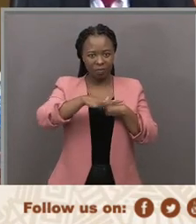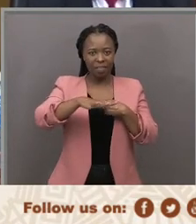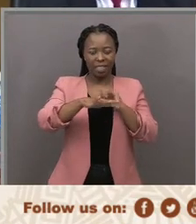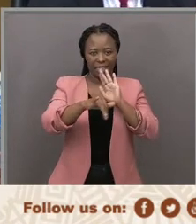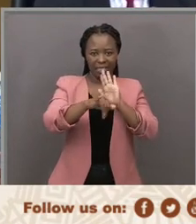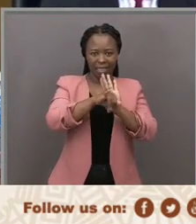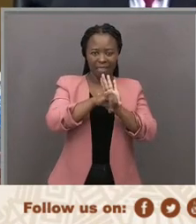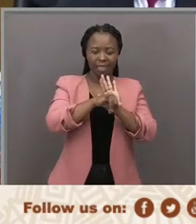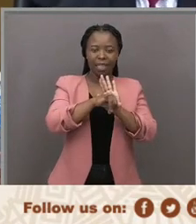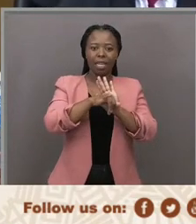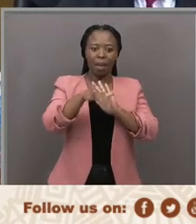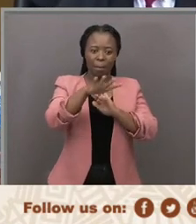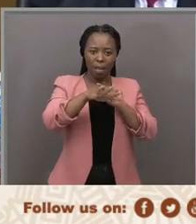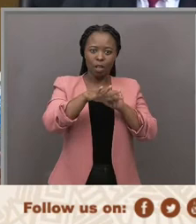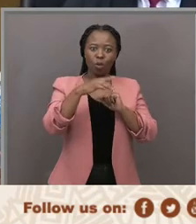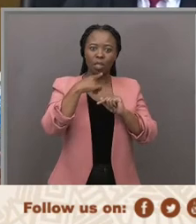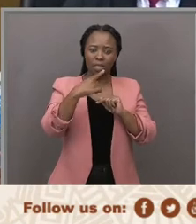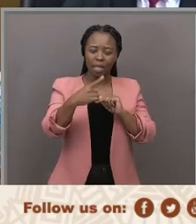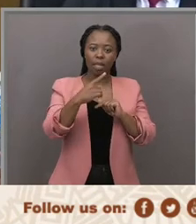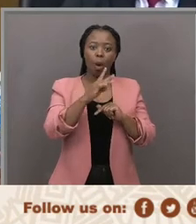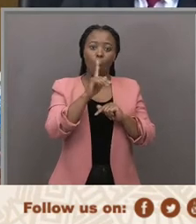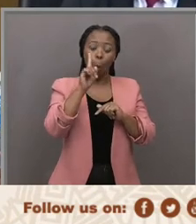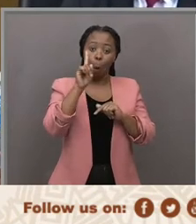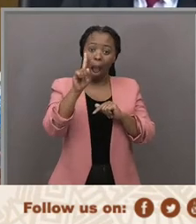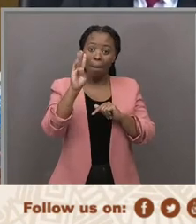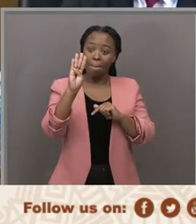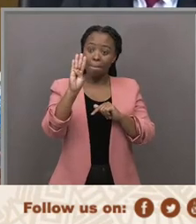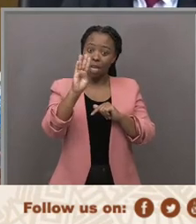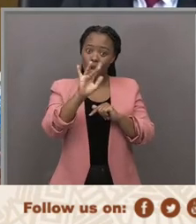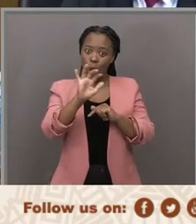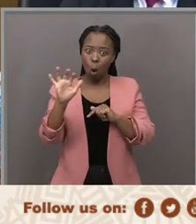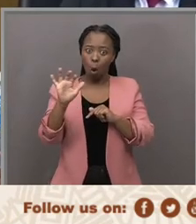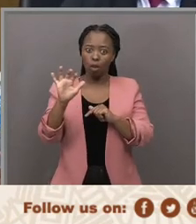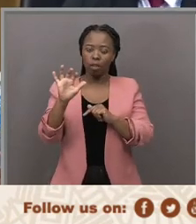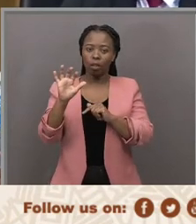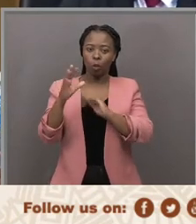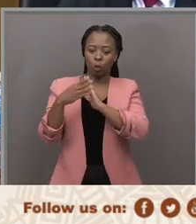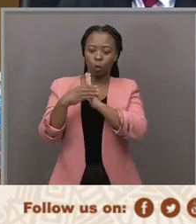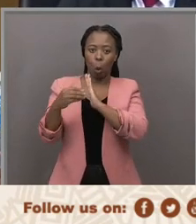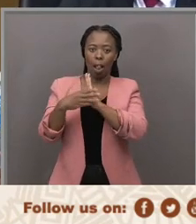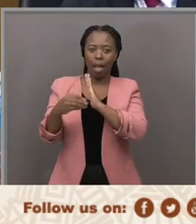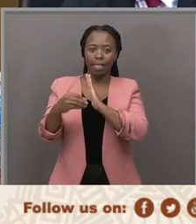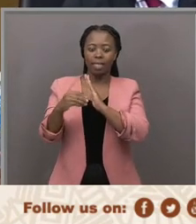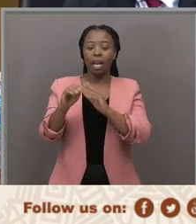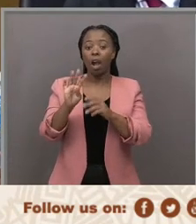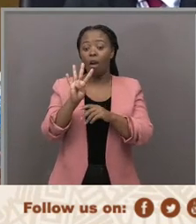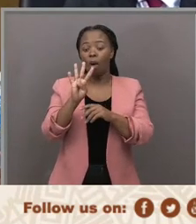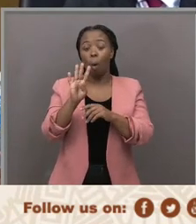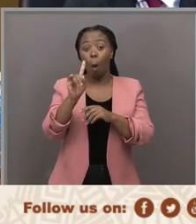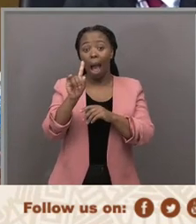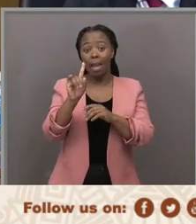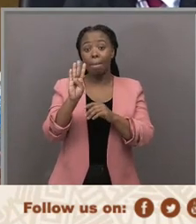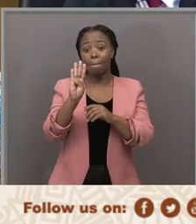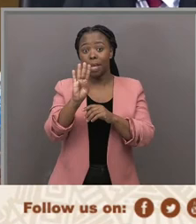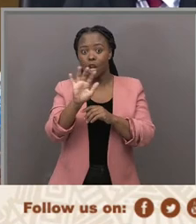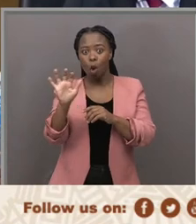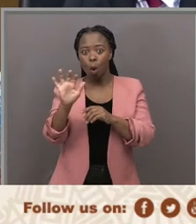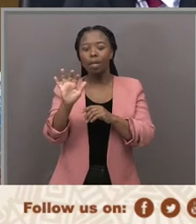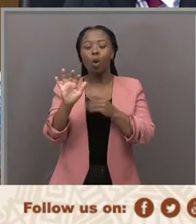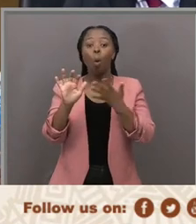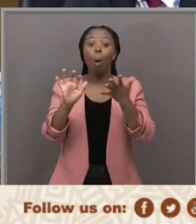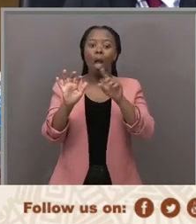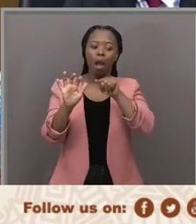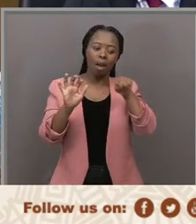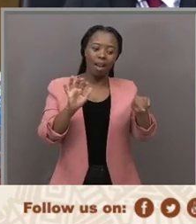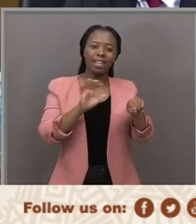decided we will take $1 billion out of the $4 billion, we'll take that $1 billion to South Africa. It's a